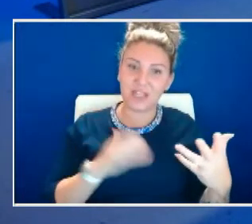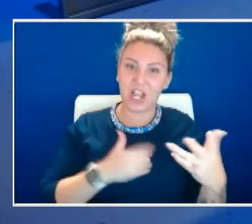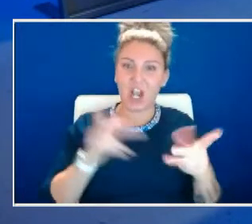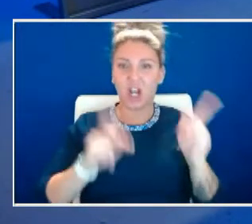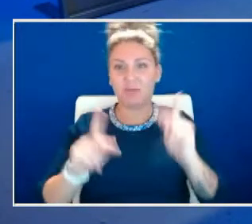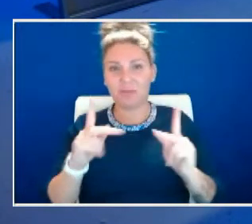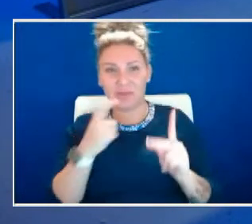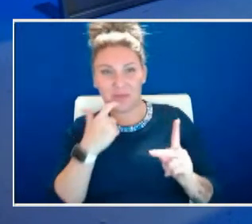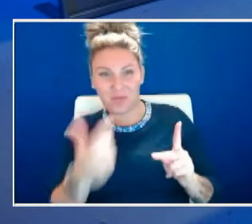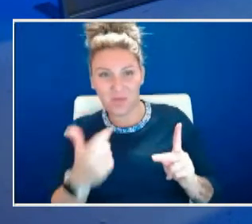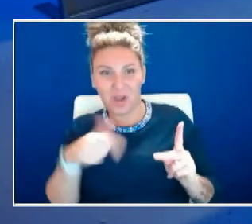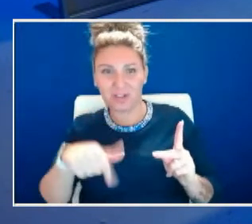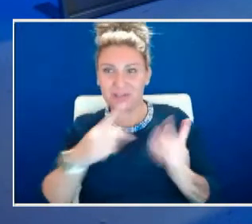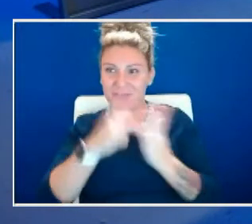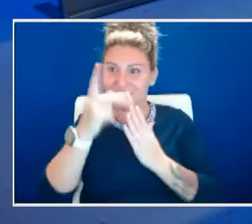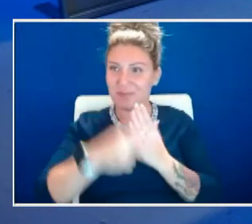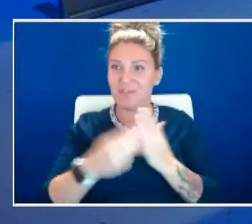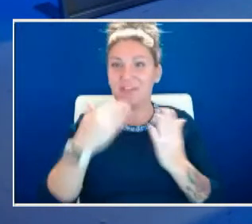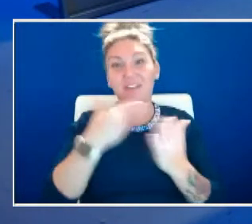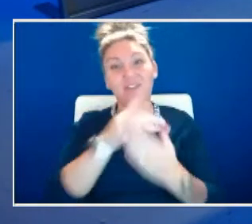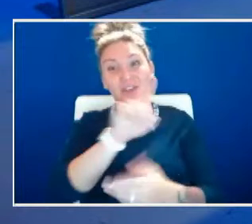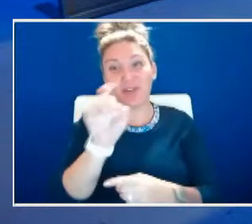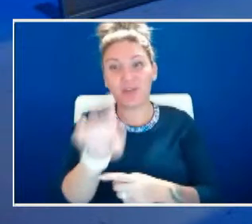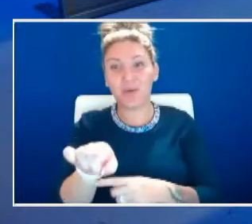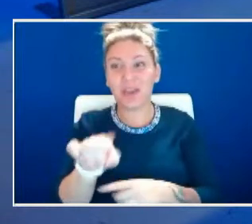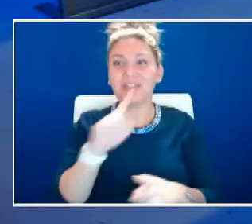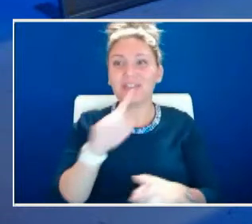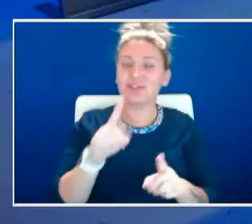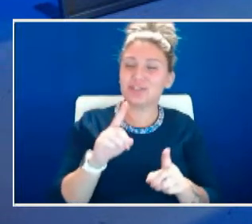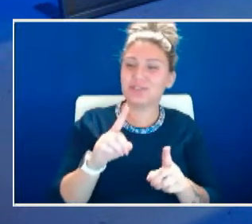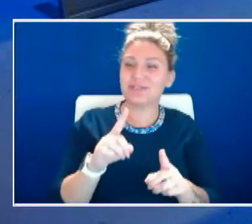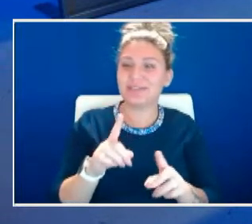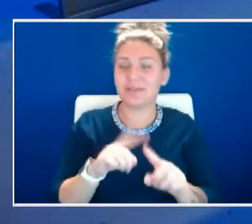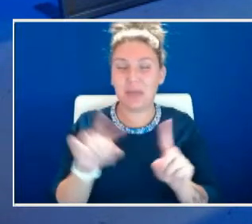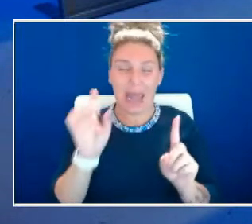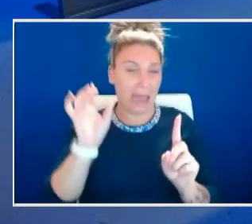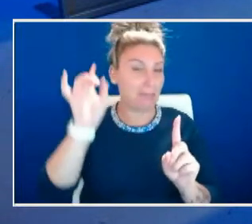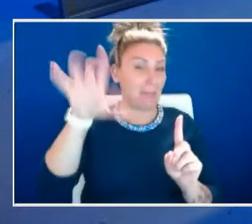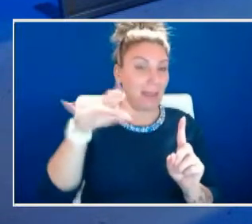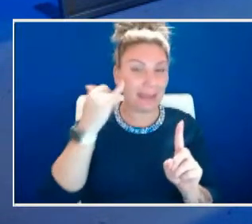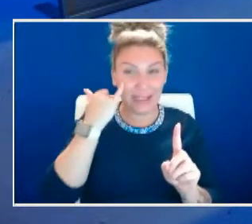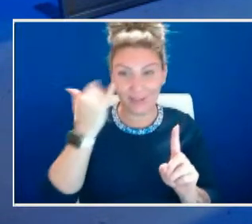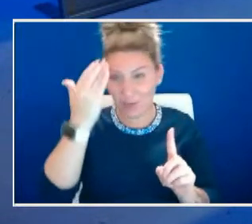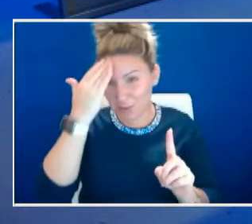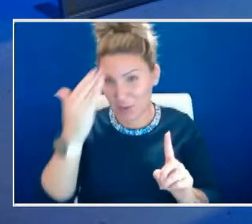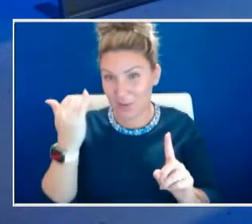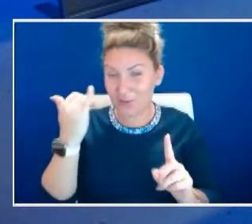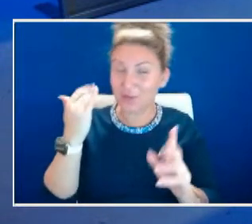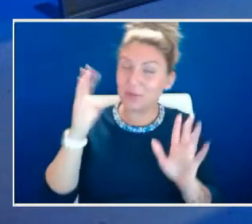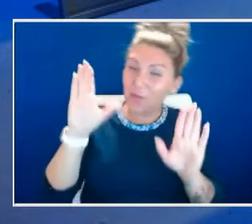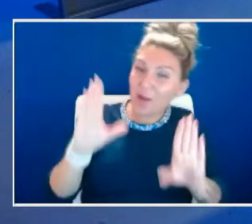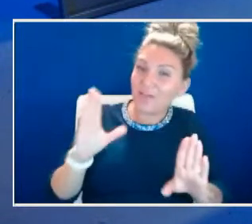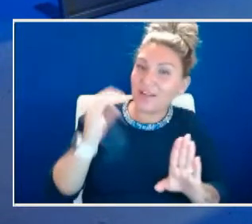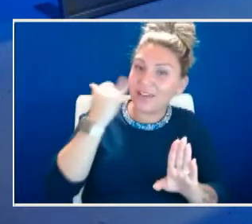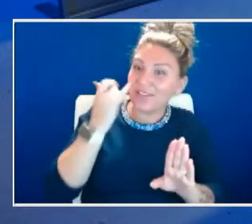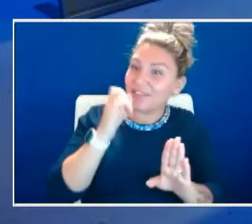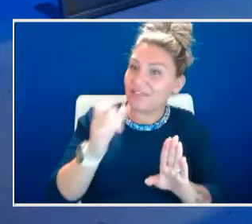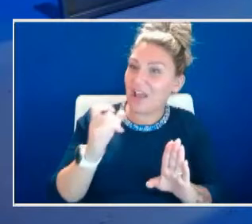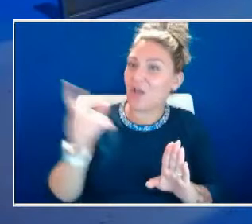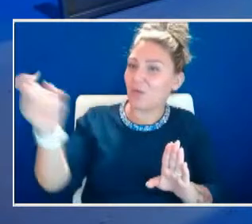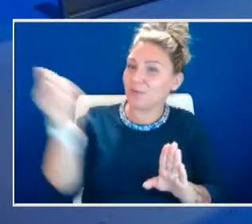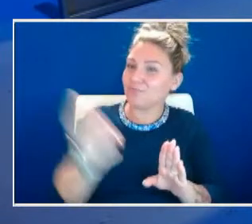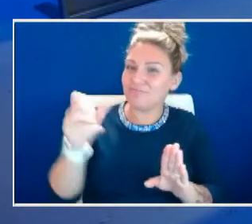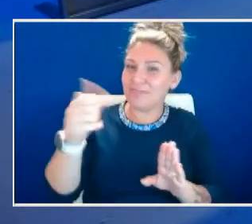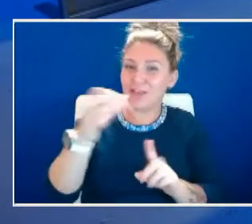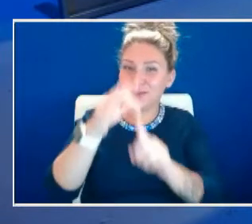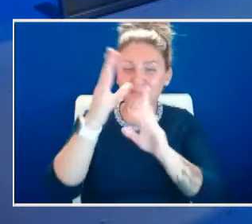show, they have really good questions. And it's okay if they're out of your lane. I throw it out there, and if you know it, great. If you don't, then we'll just have to get one of our other specialists on here. Juan